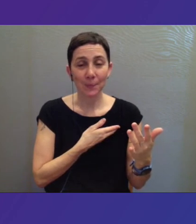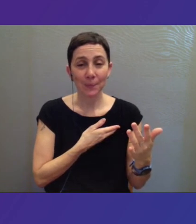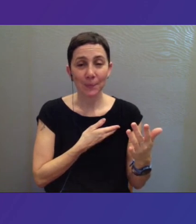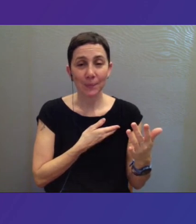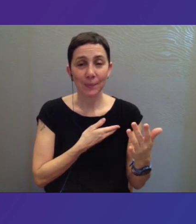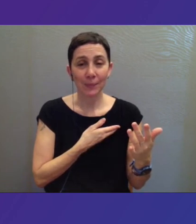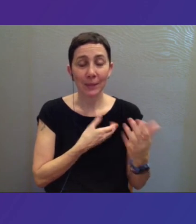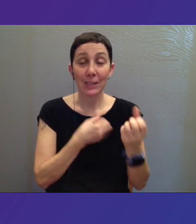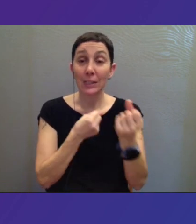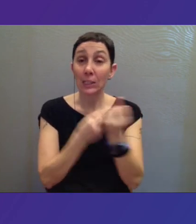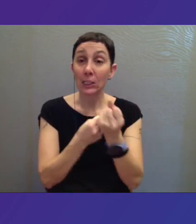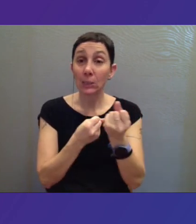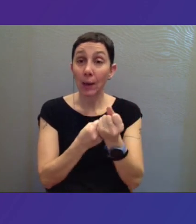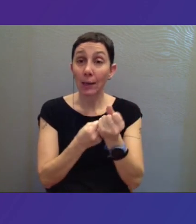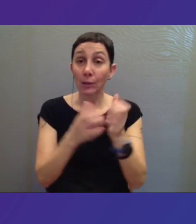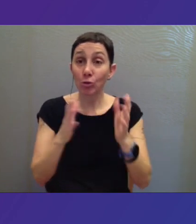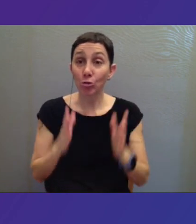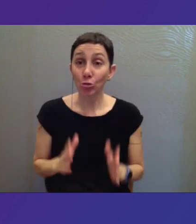sponsors